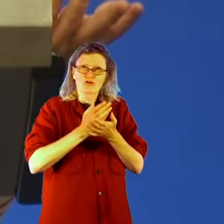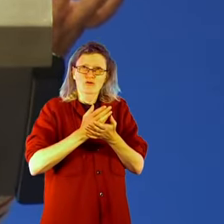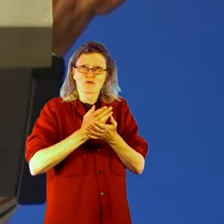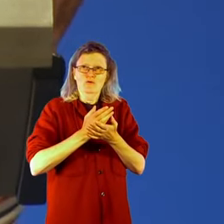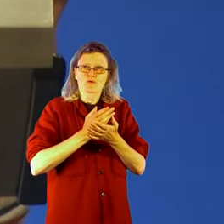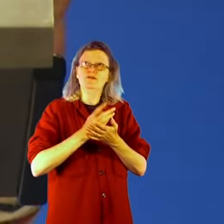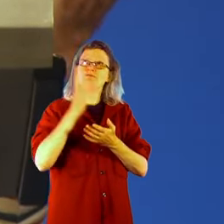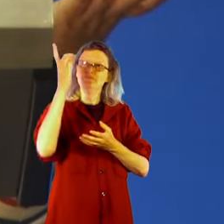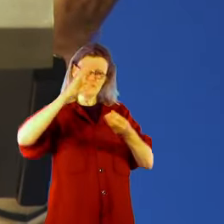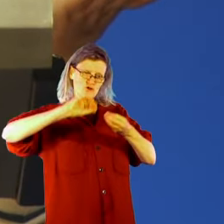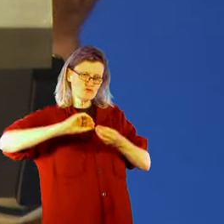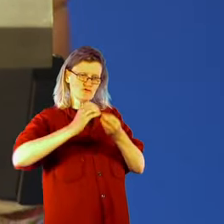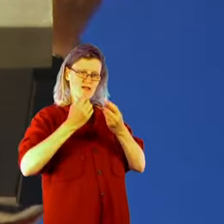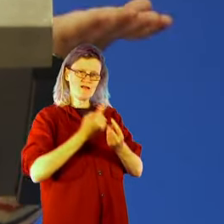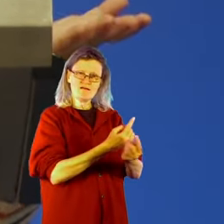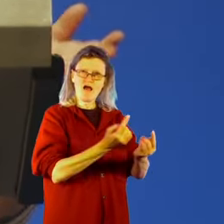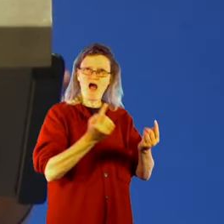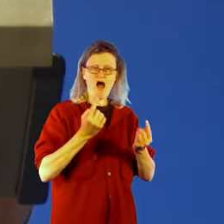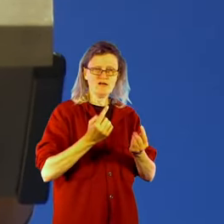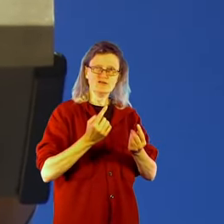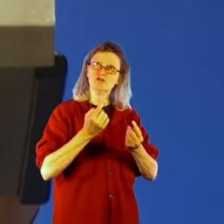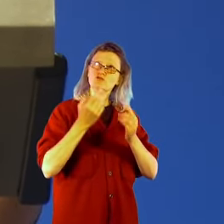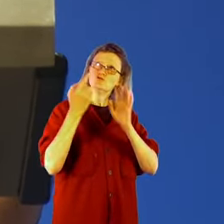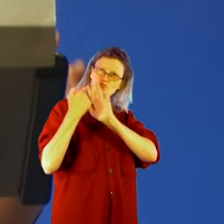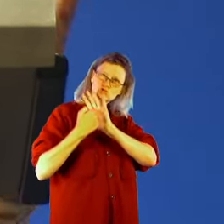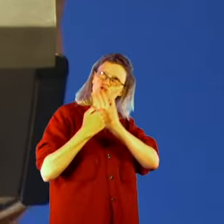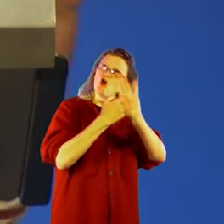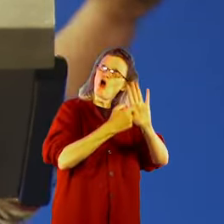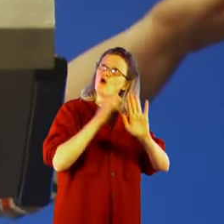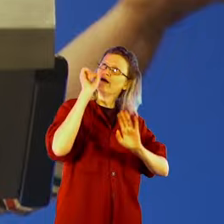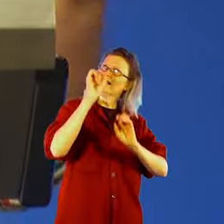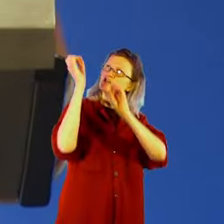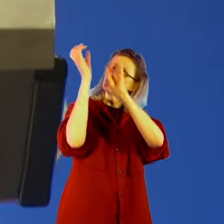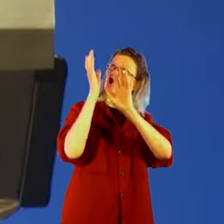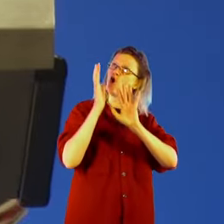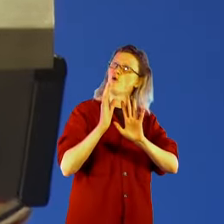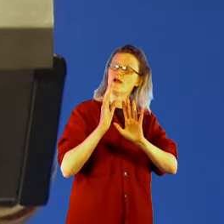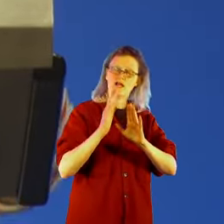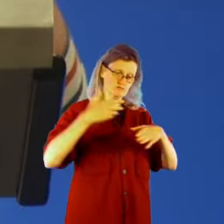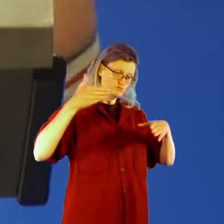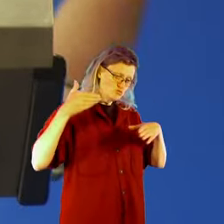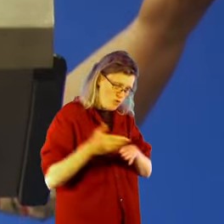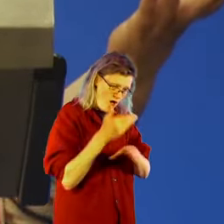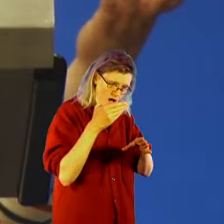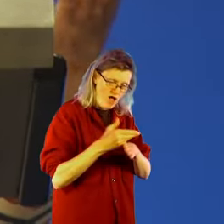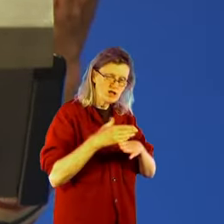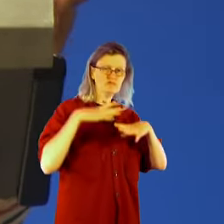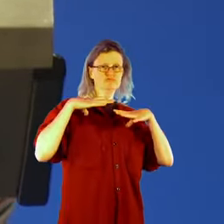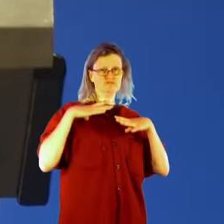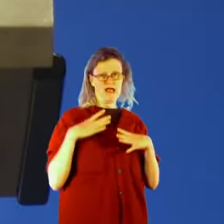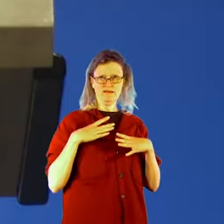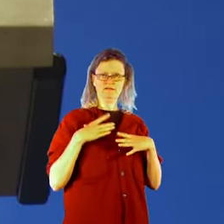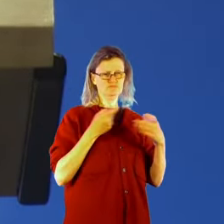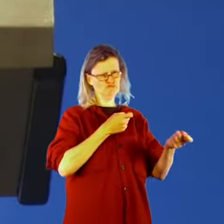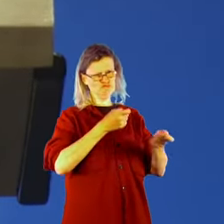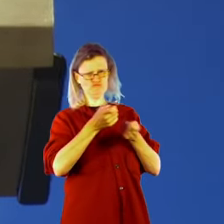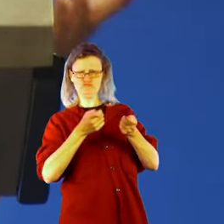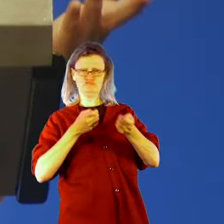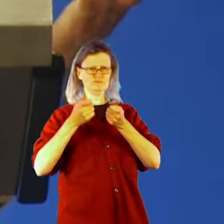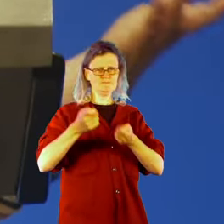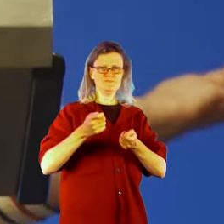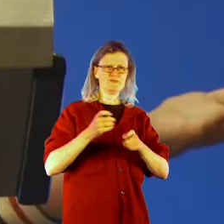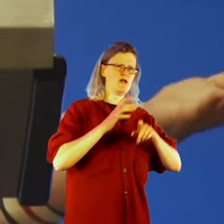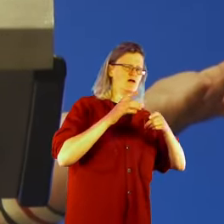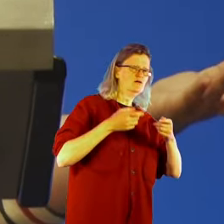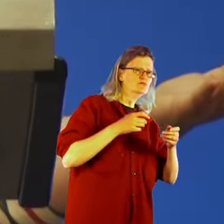we were created to demonstrate his glory, to work and to rest, to be fruitful, to rule and subdue, to be